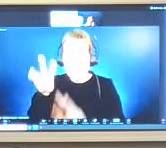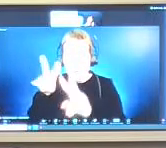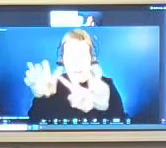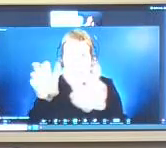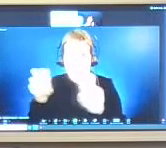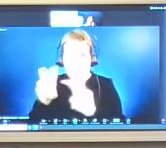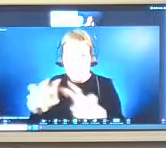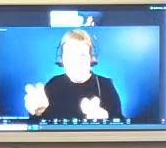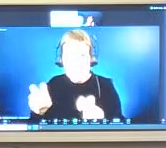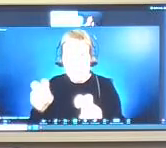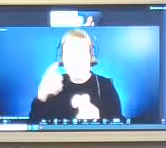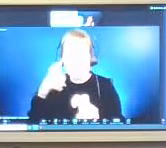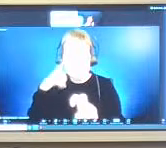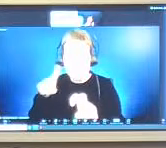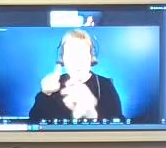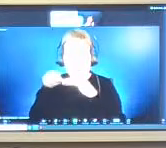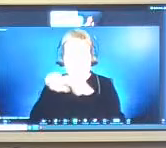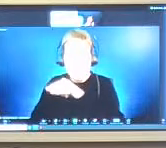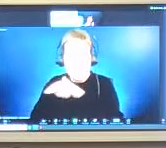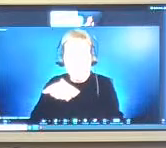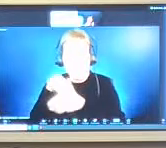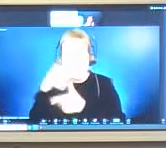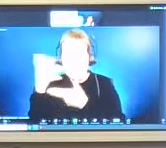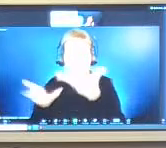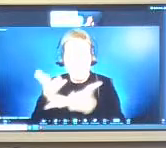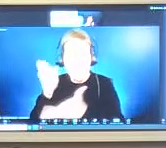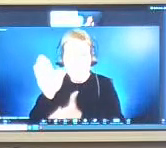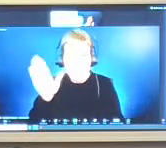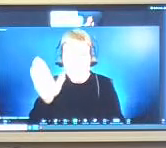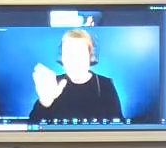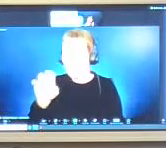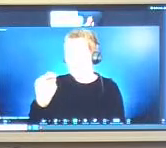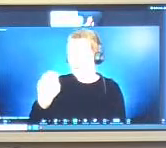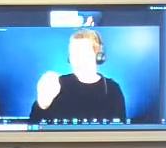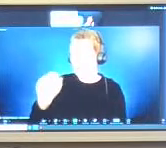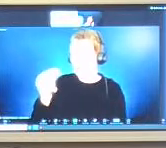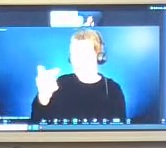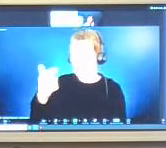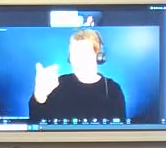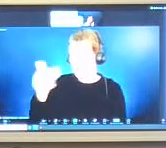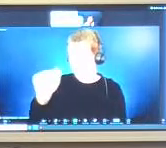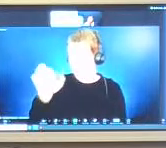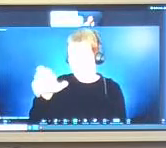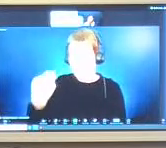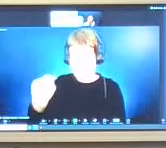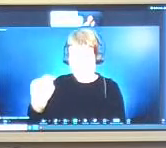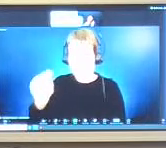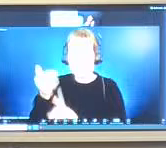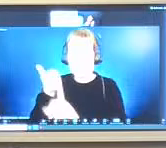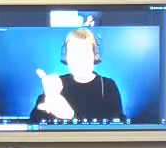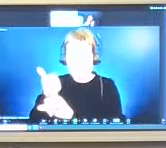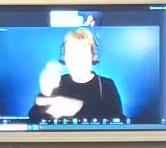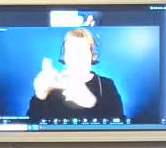accessibility. So Morgan definitely runs point there. You have Emily Pinkston there as well. And what Morgan